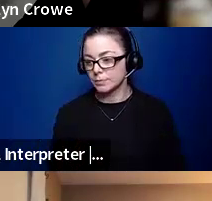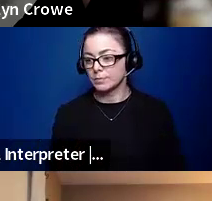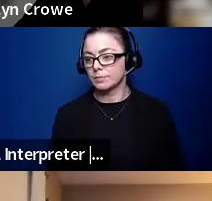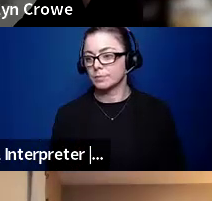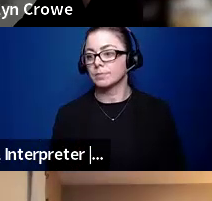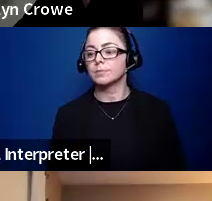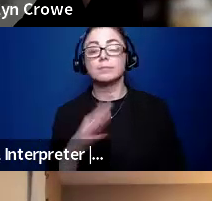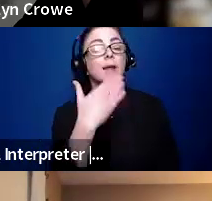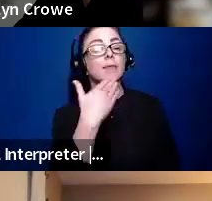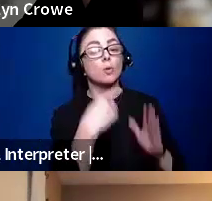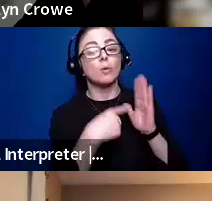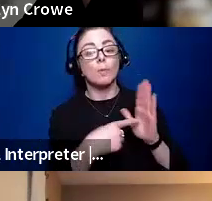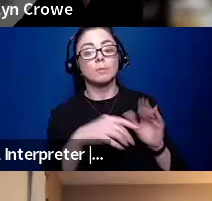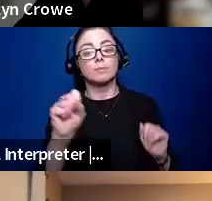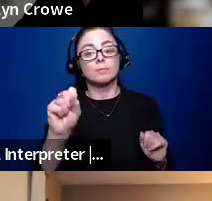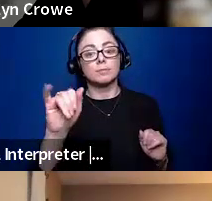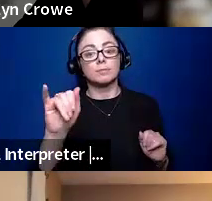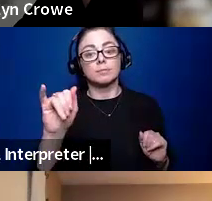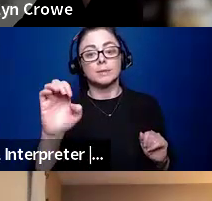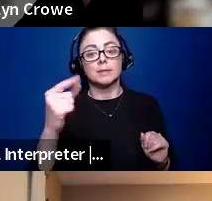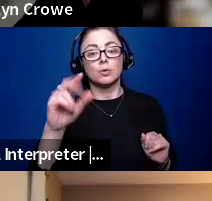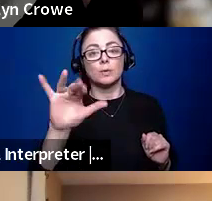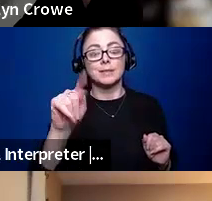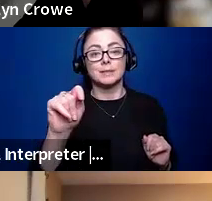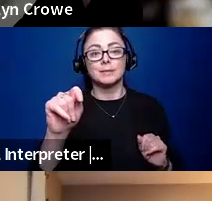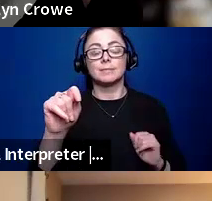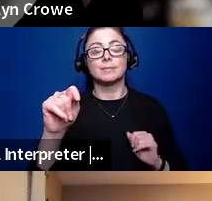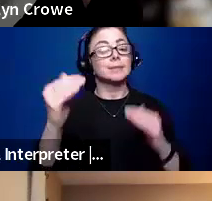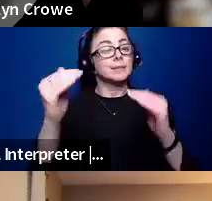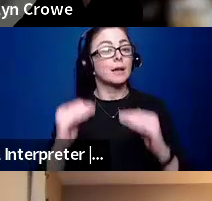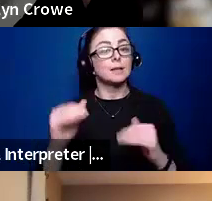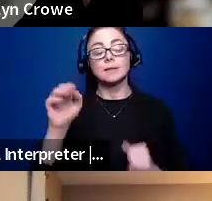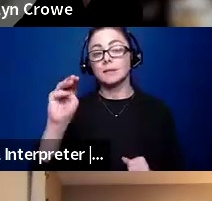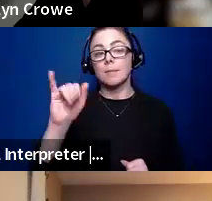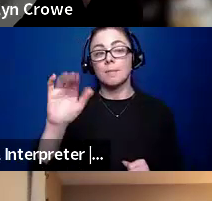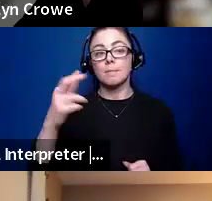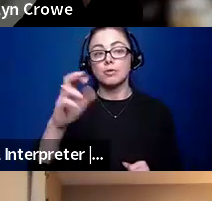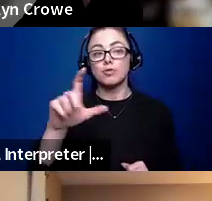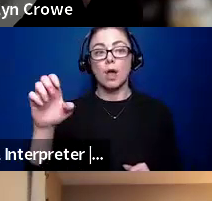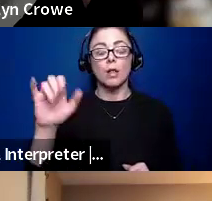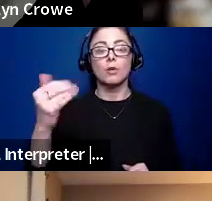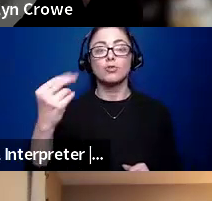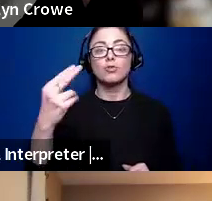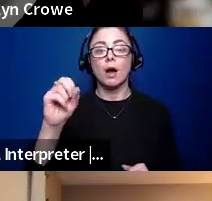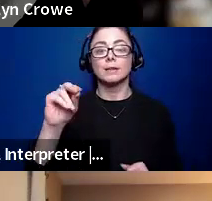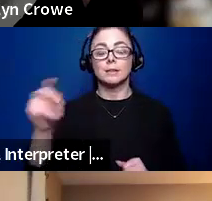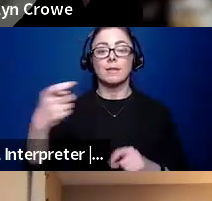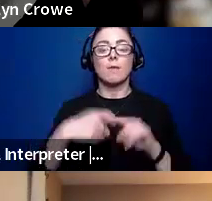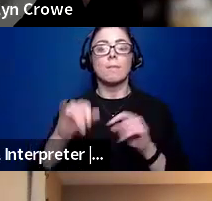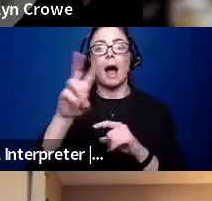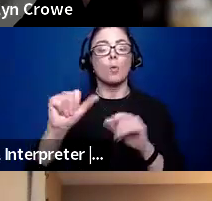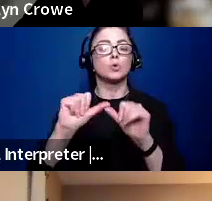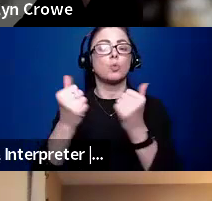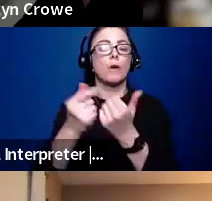Thank you, Representative Segrist. Next speaker we have is Michelle Johnson, and she is from the Iowa Association of School